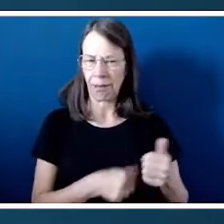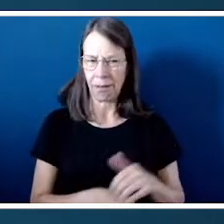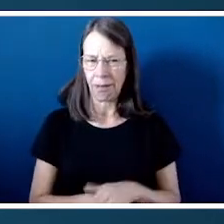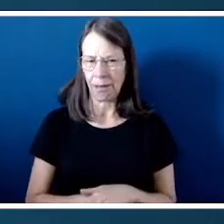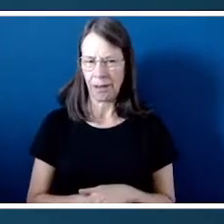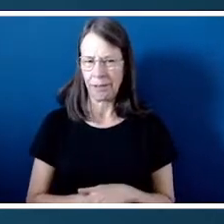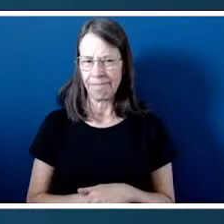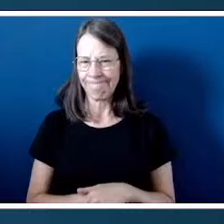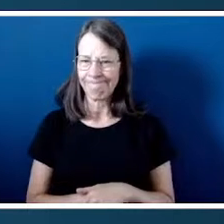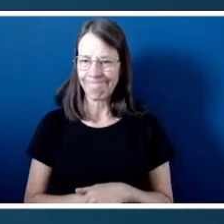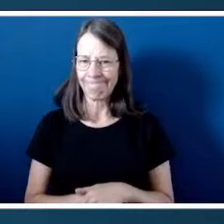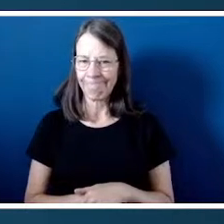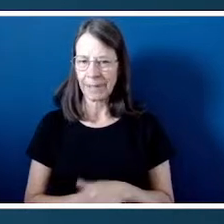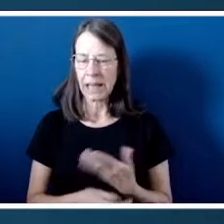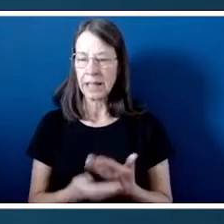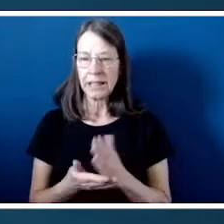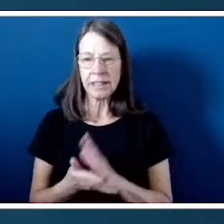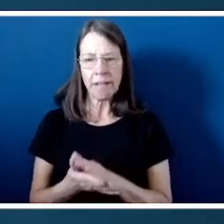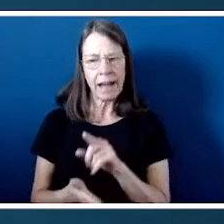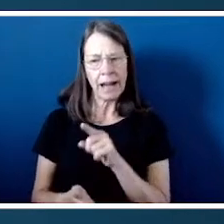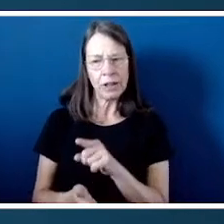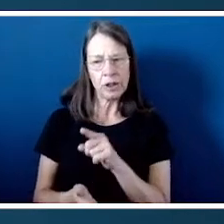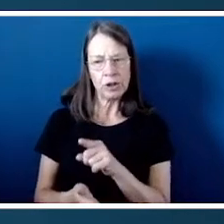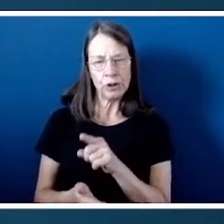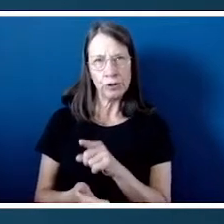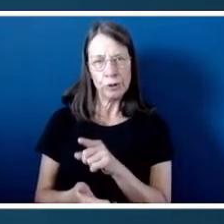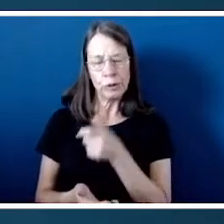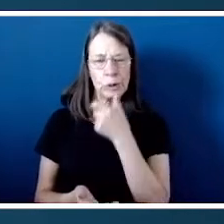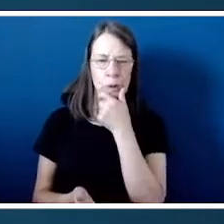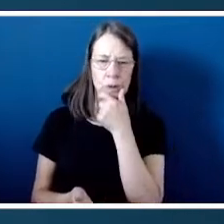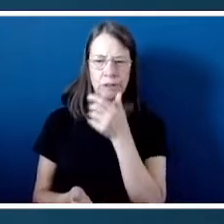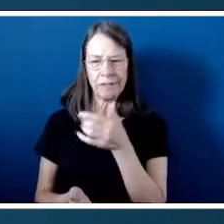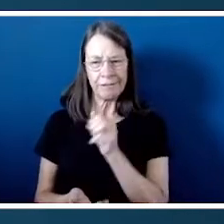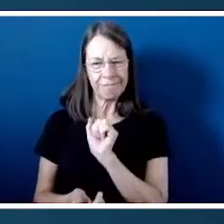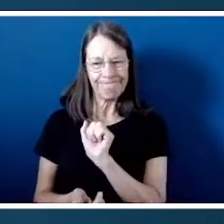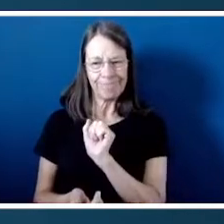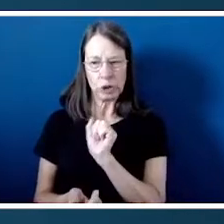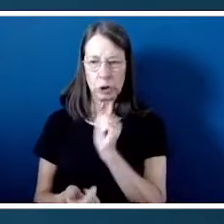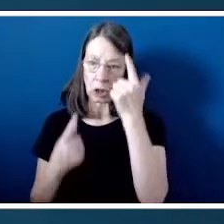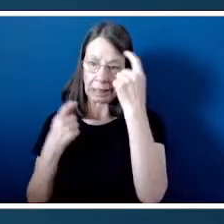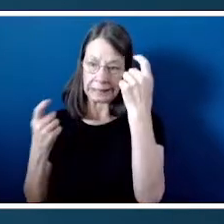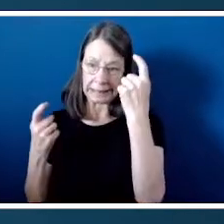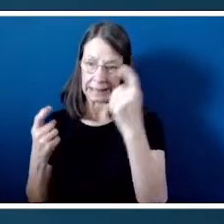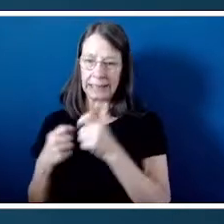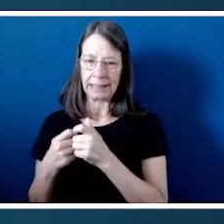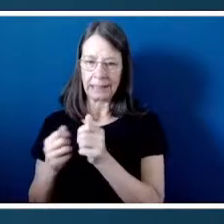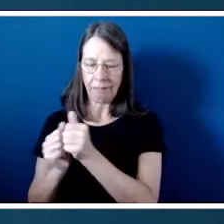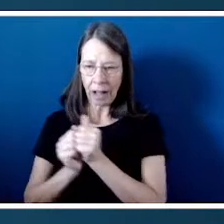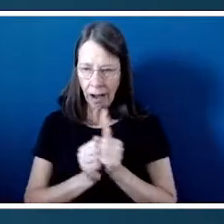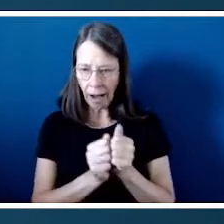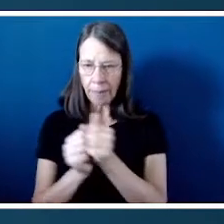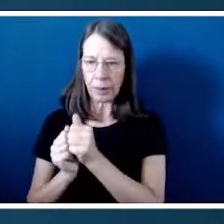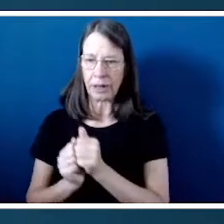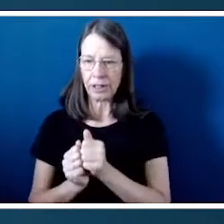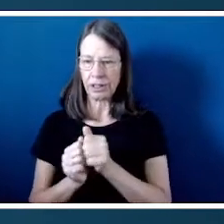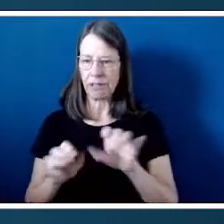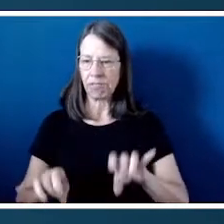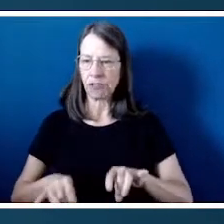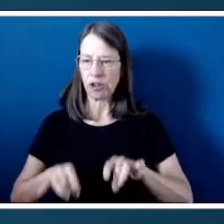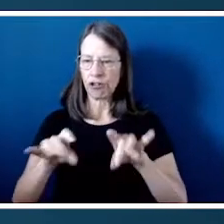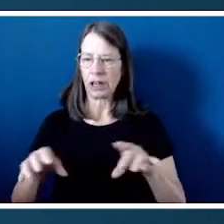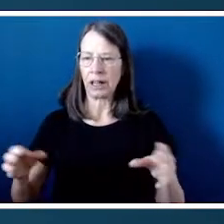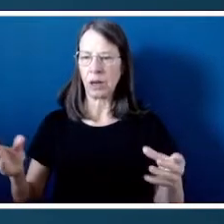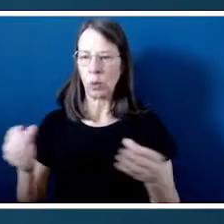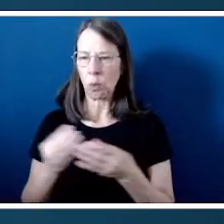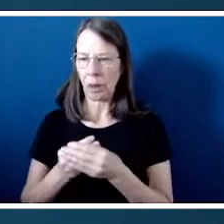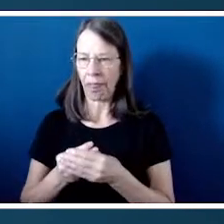clear and thoughtful expressions of collaboration and Australia being part of an